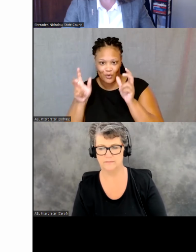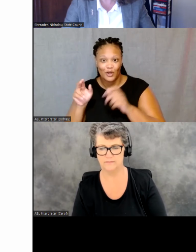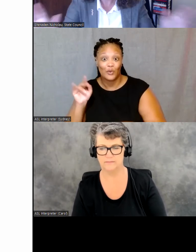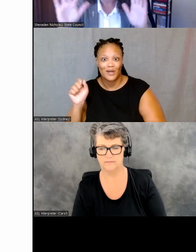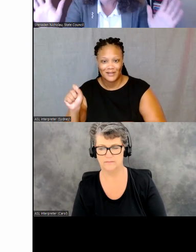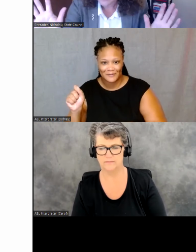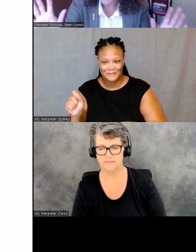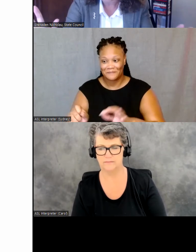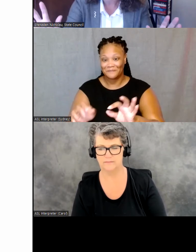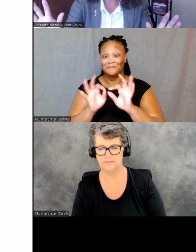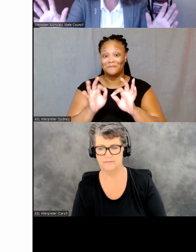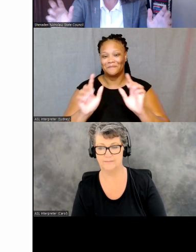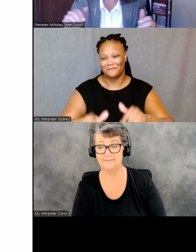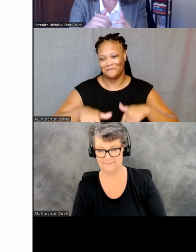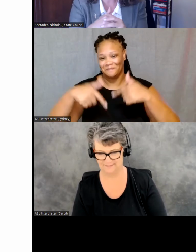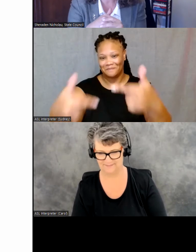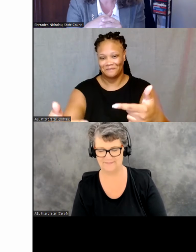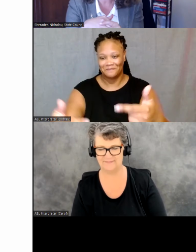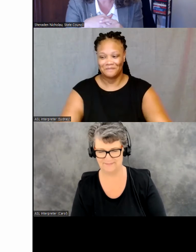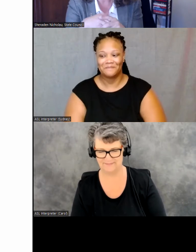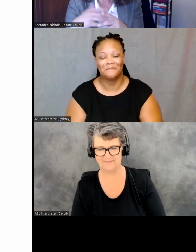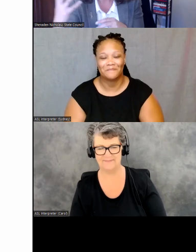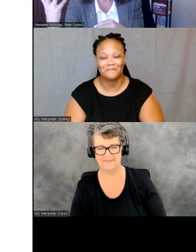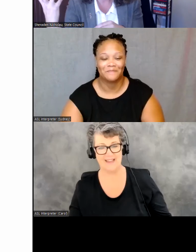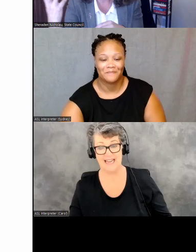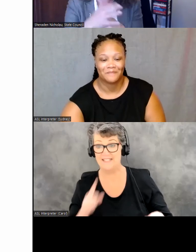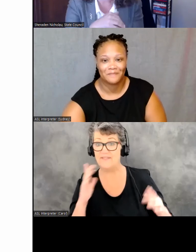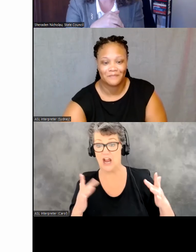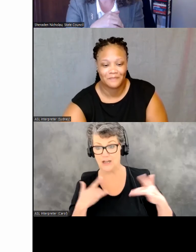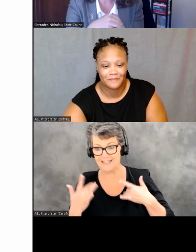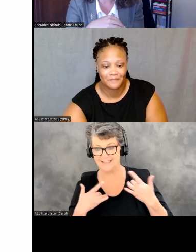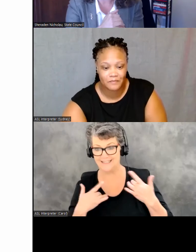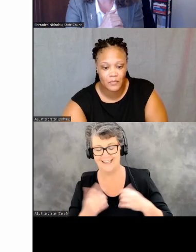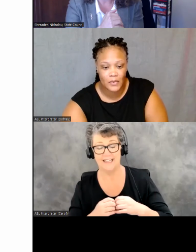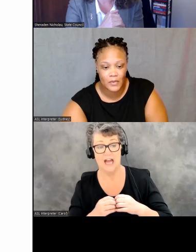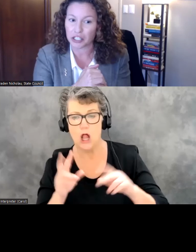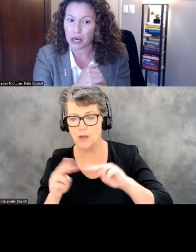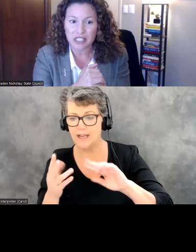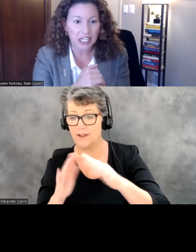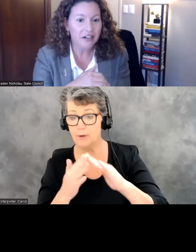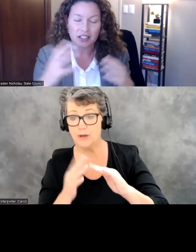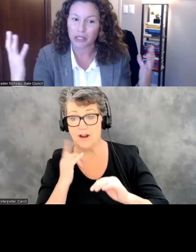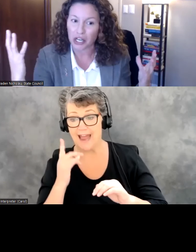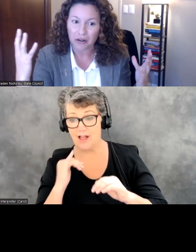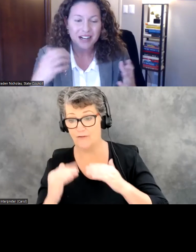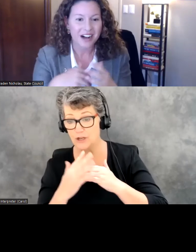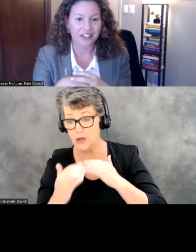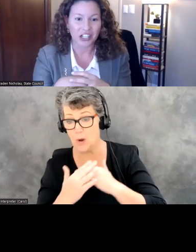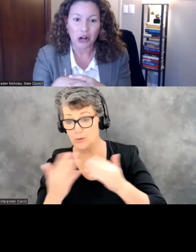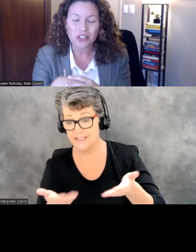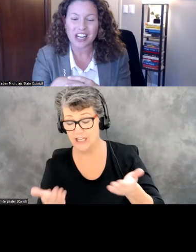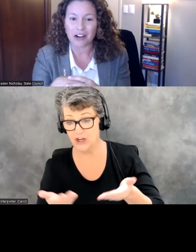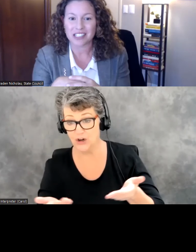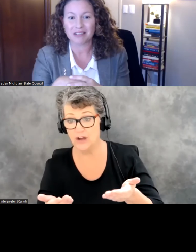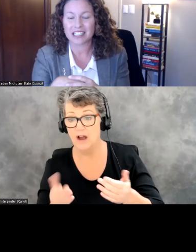A much smaller example before I turn it over to Bridget would be, just looking at a community on the California coast here. As we know, on